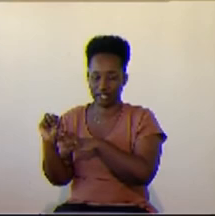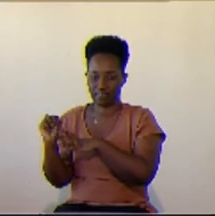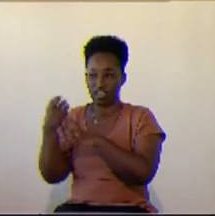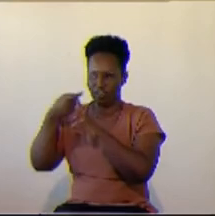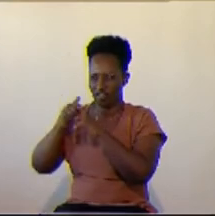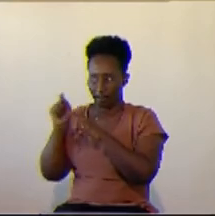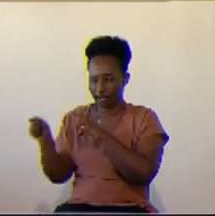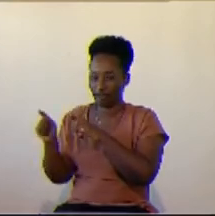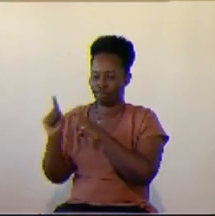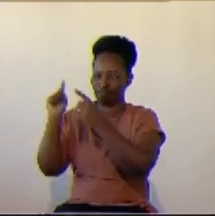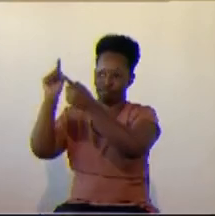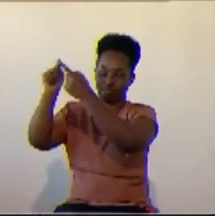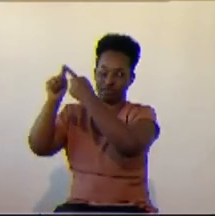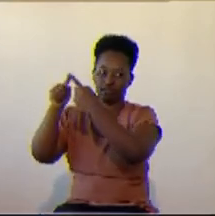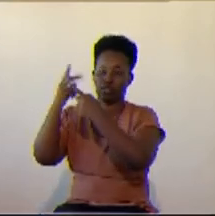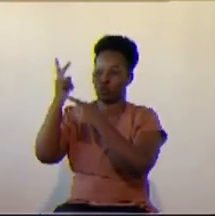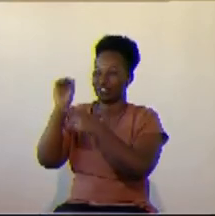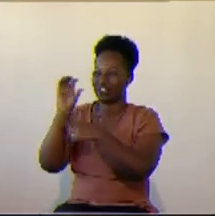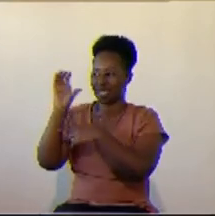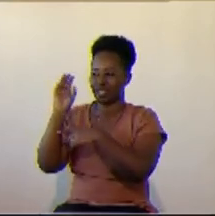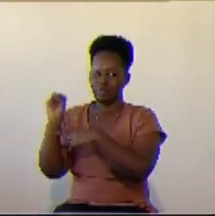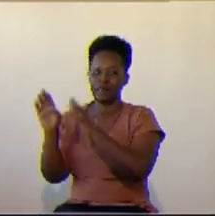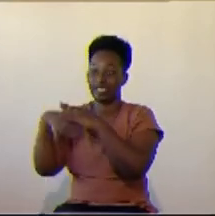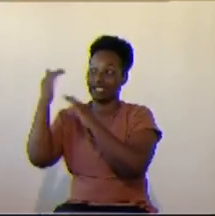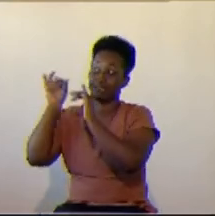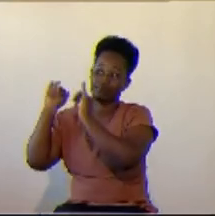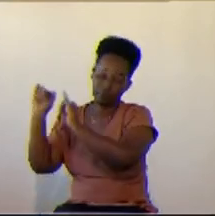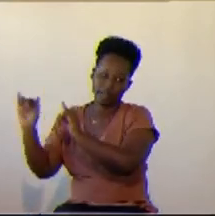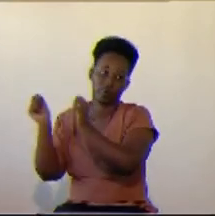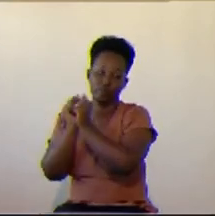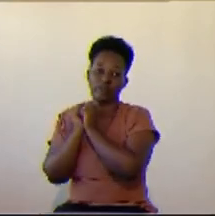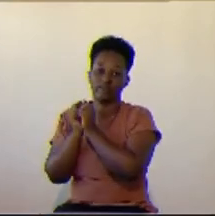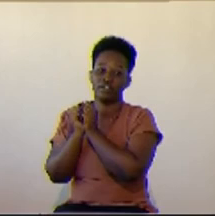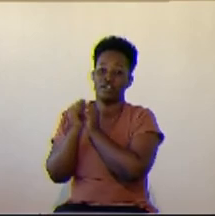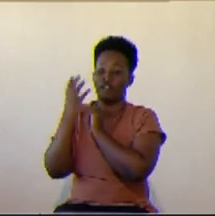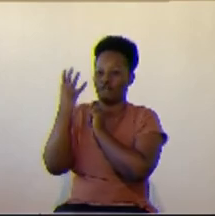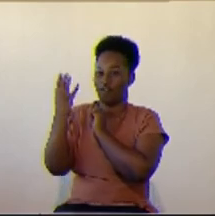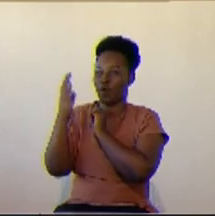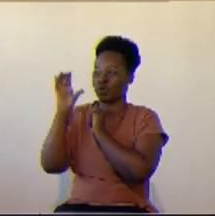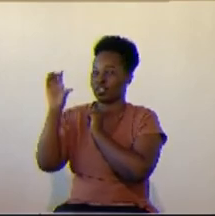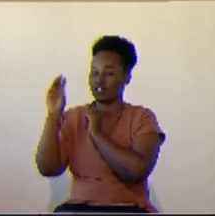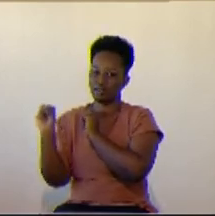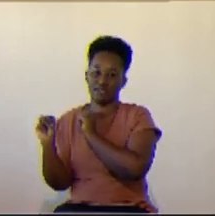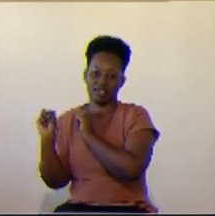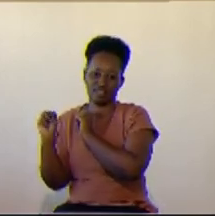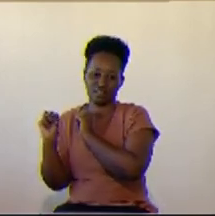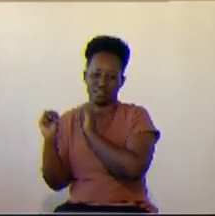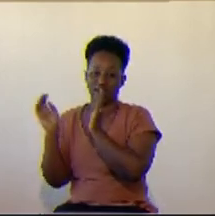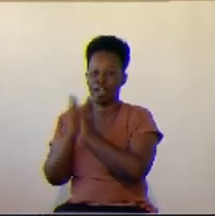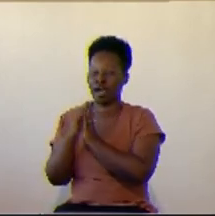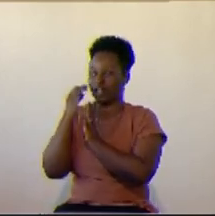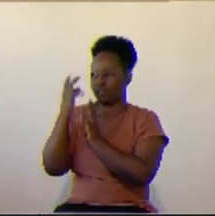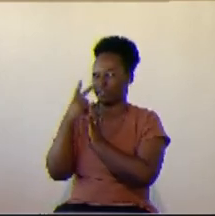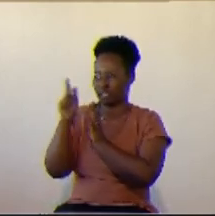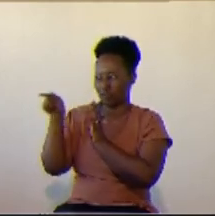centimeters. If this is 20, then here we shall remain with 4 centimeters. Okay? And if this is